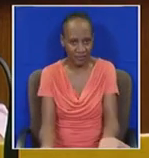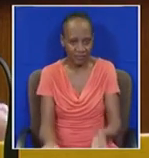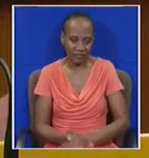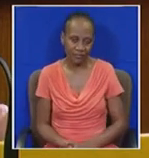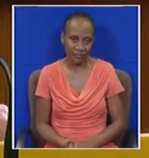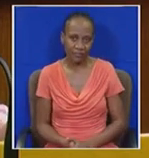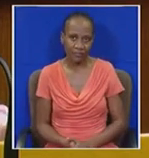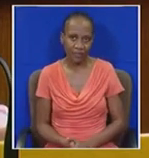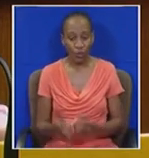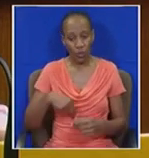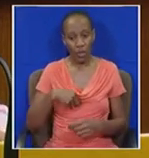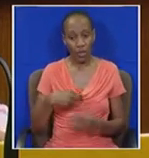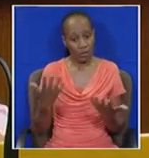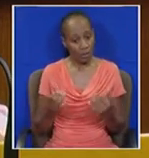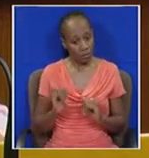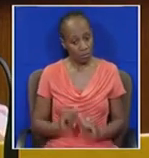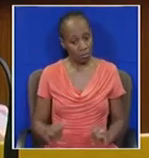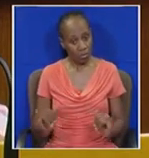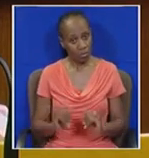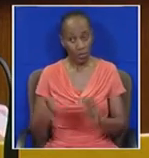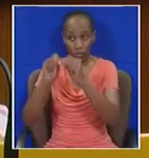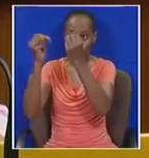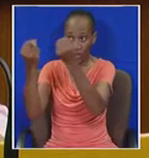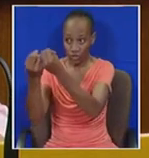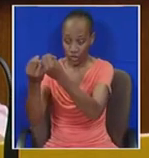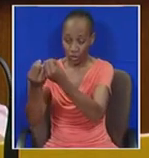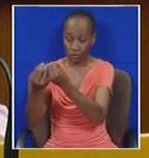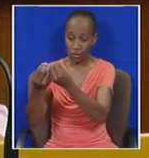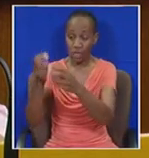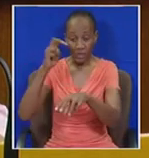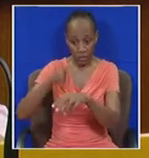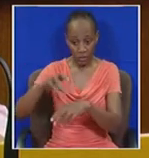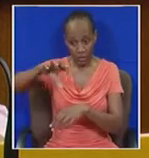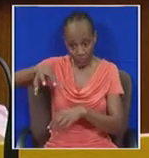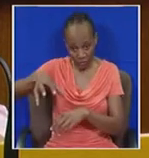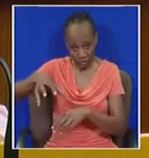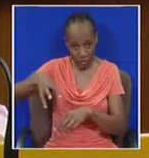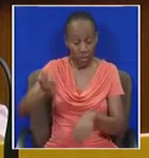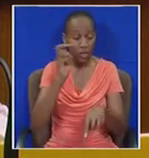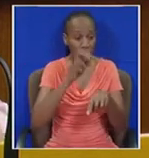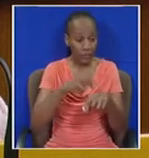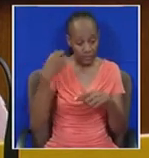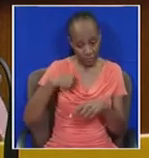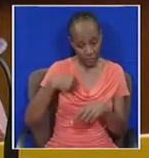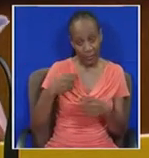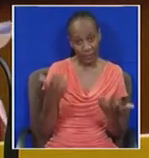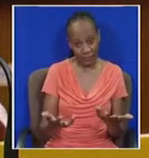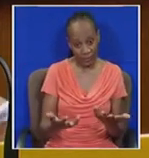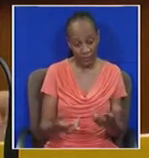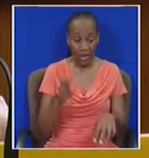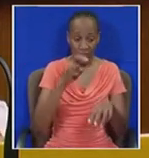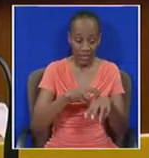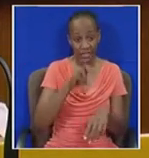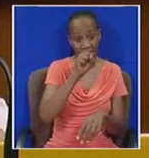need national, we need provincial, we need municipalities, we need